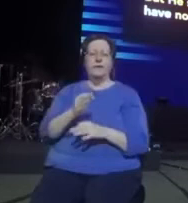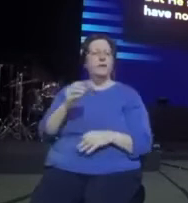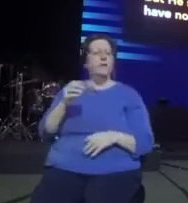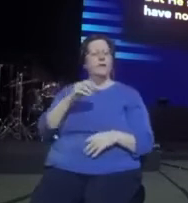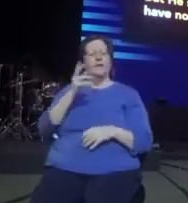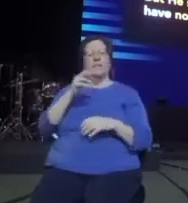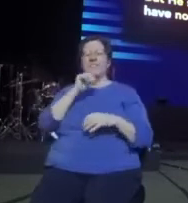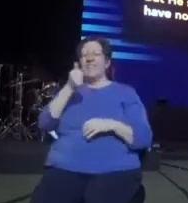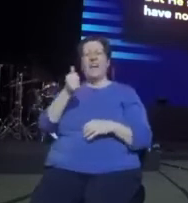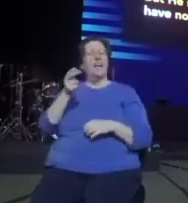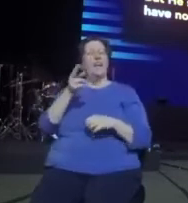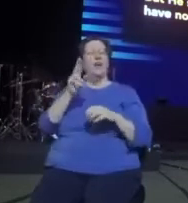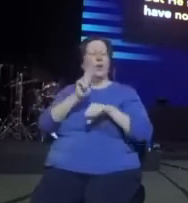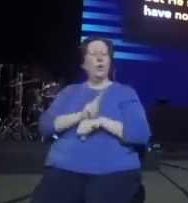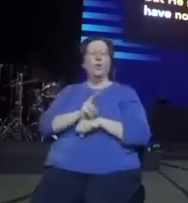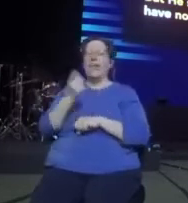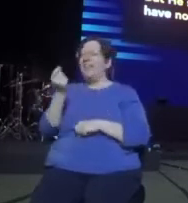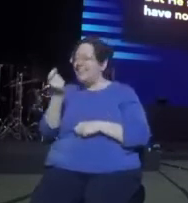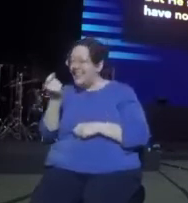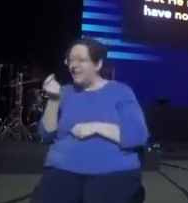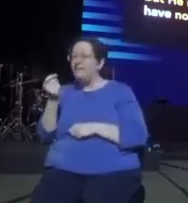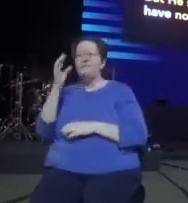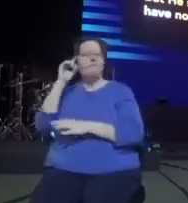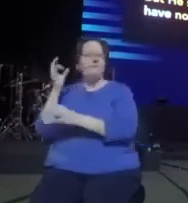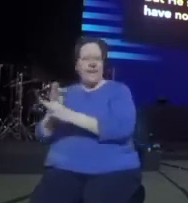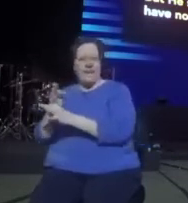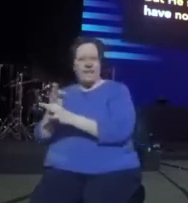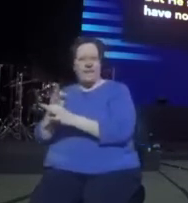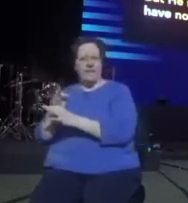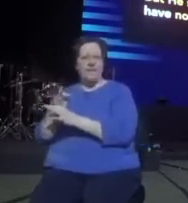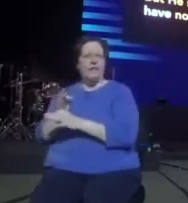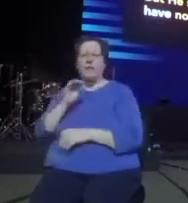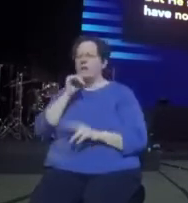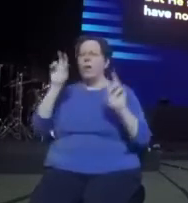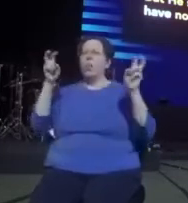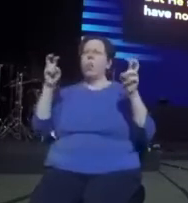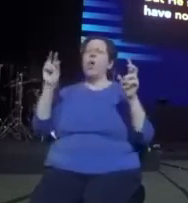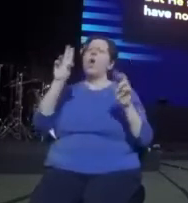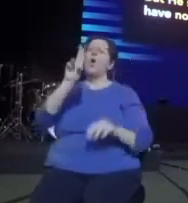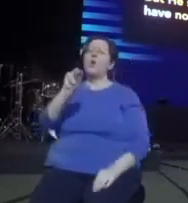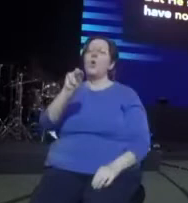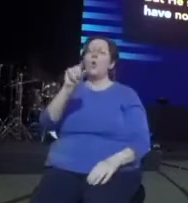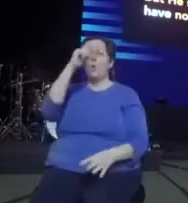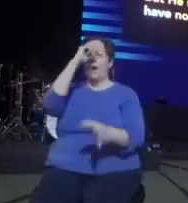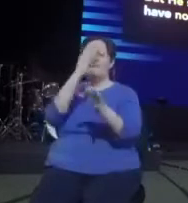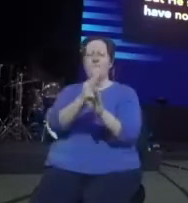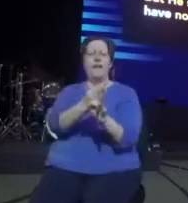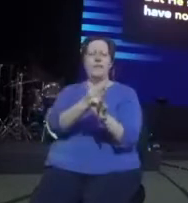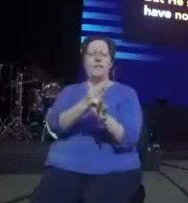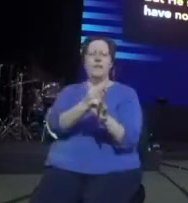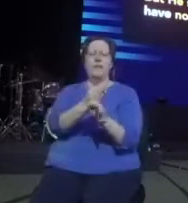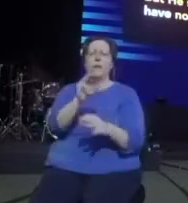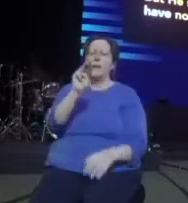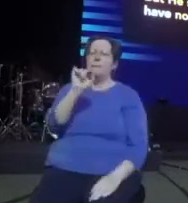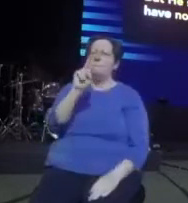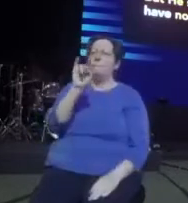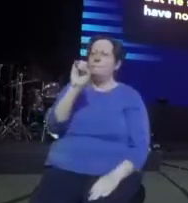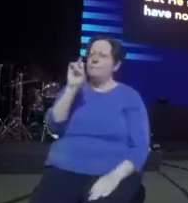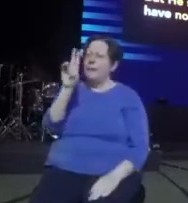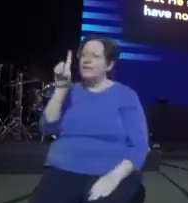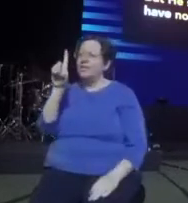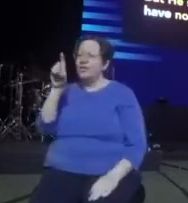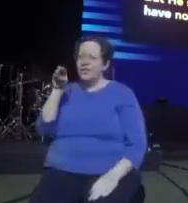faith. There's little faith, small faith. There's mustard seed faith. There's great faith.